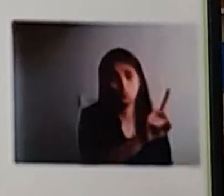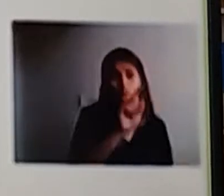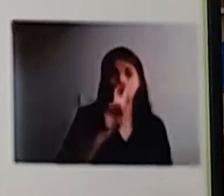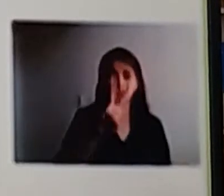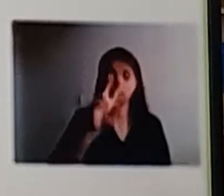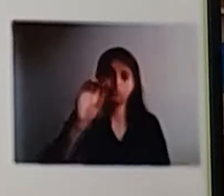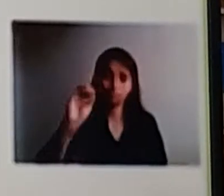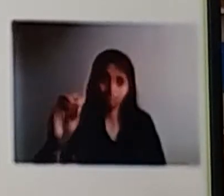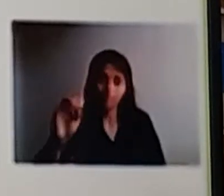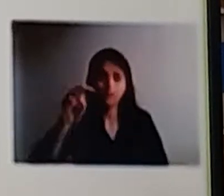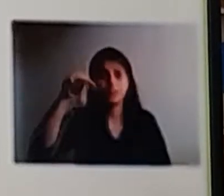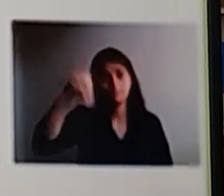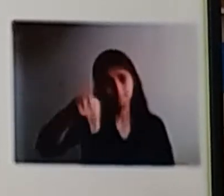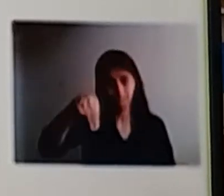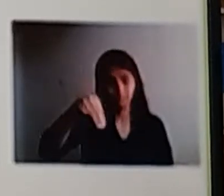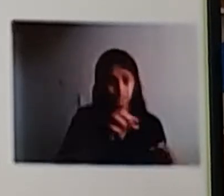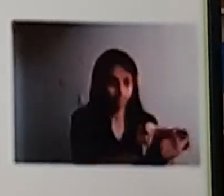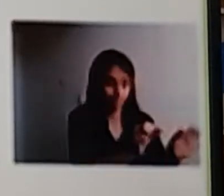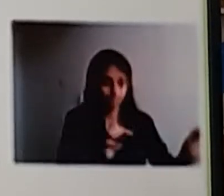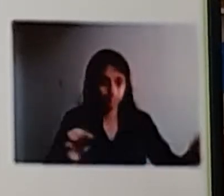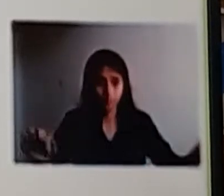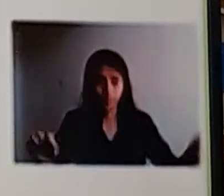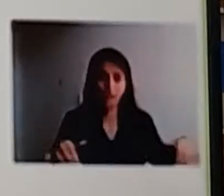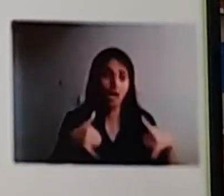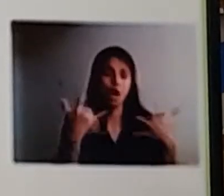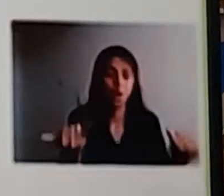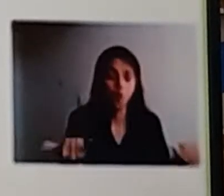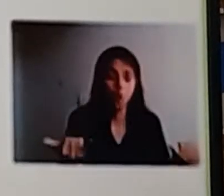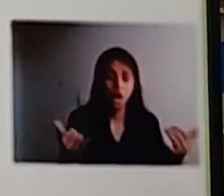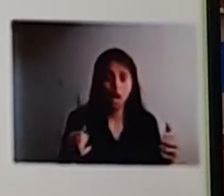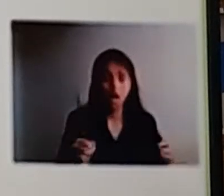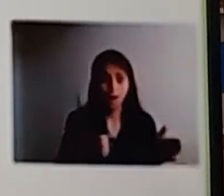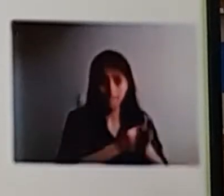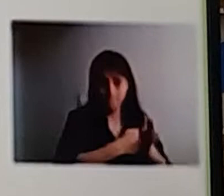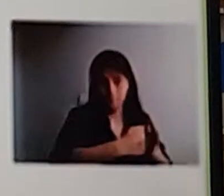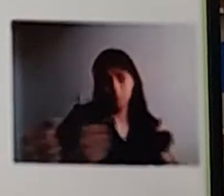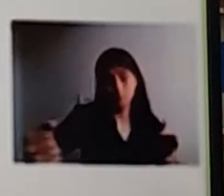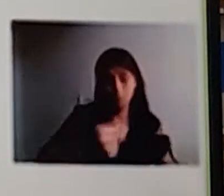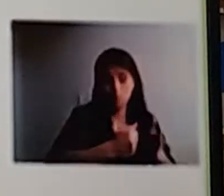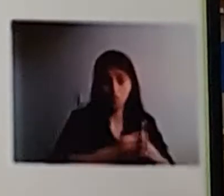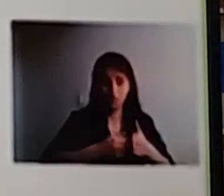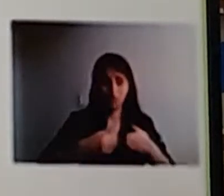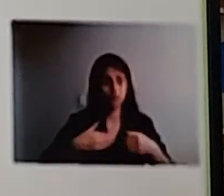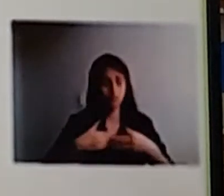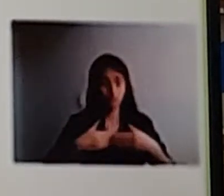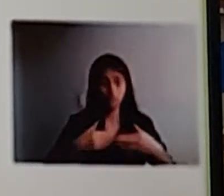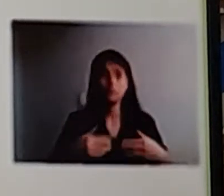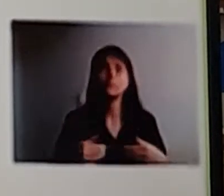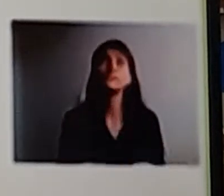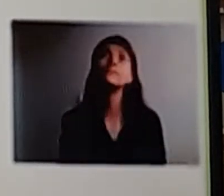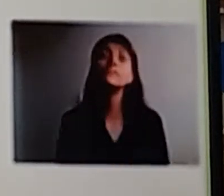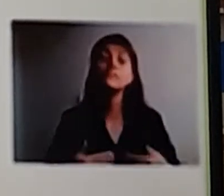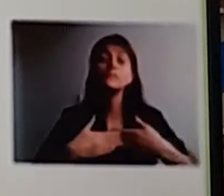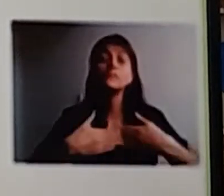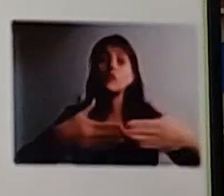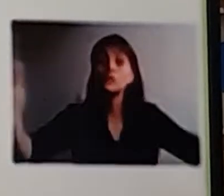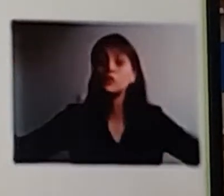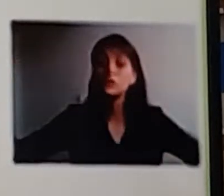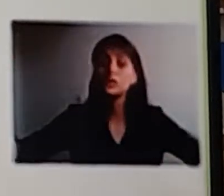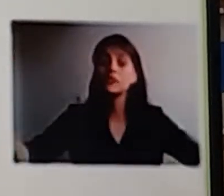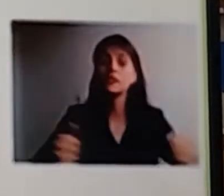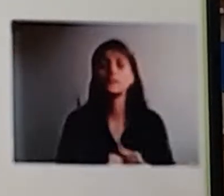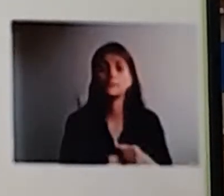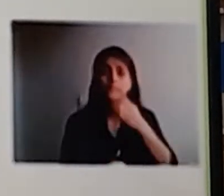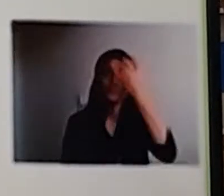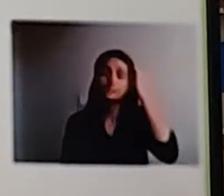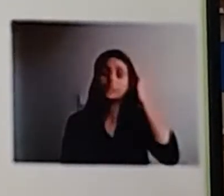seconds to close. And it should be a period of 7 seconds to close the door, so that if there is a slow person